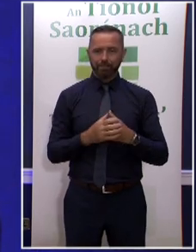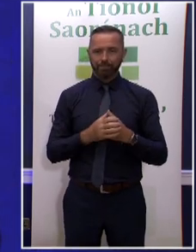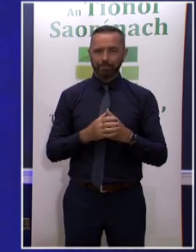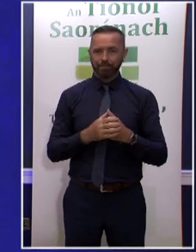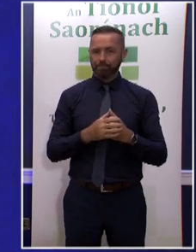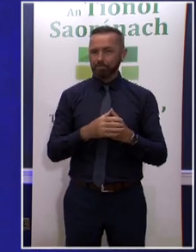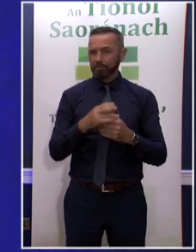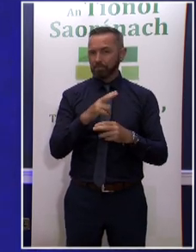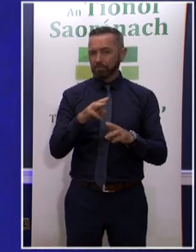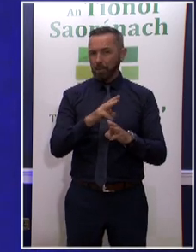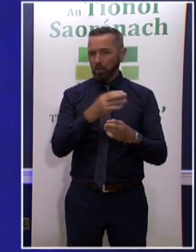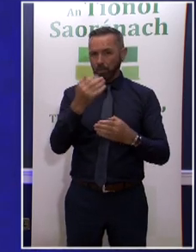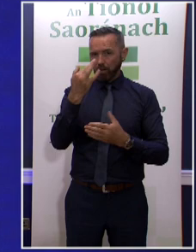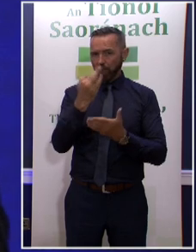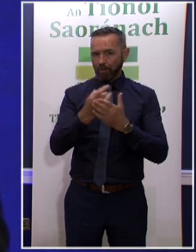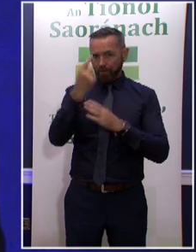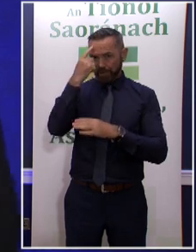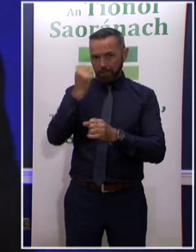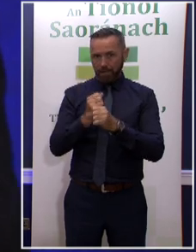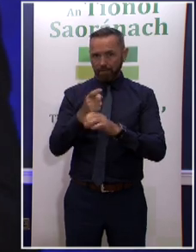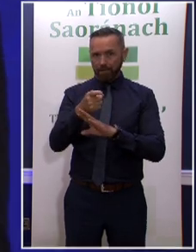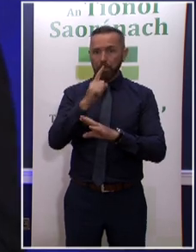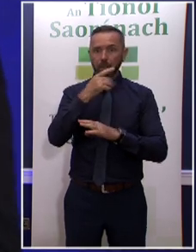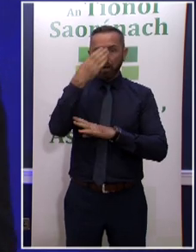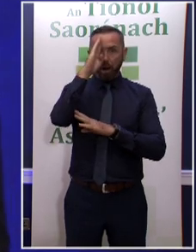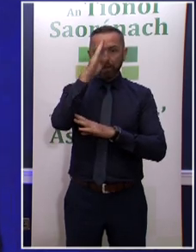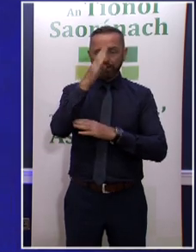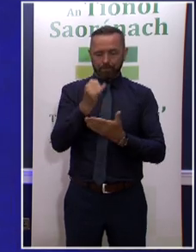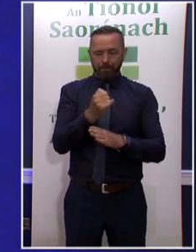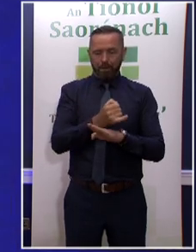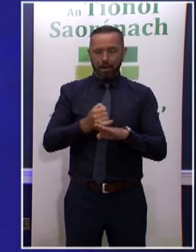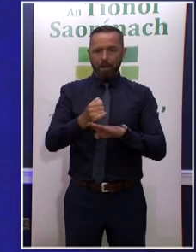think about it in these terms, Ireland is, of course, an island nation.